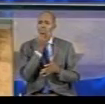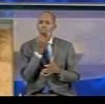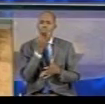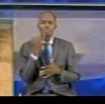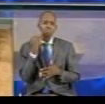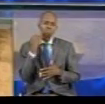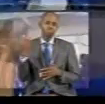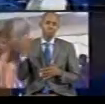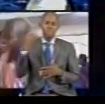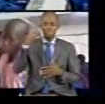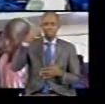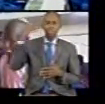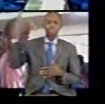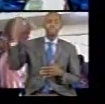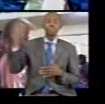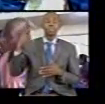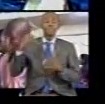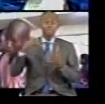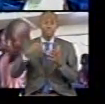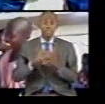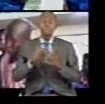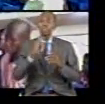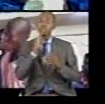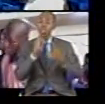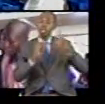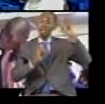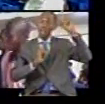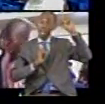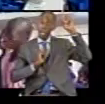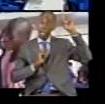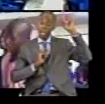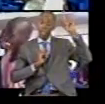is I. Be not afraid.